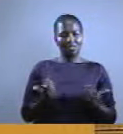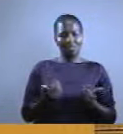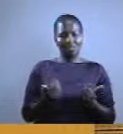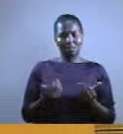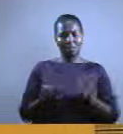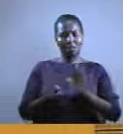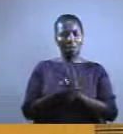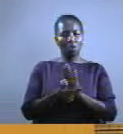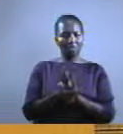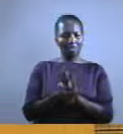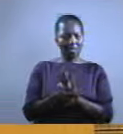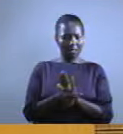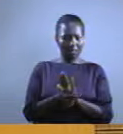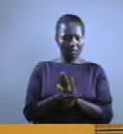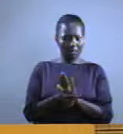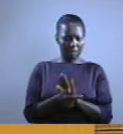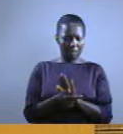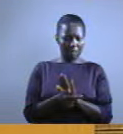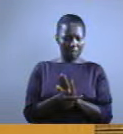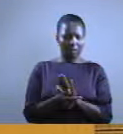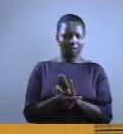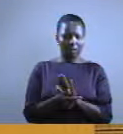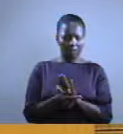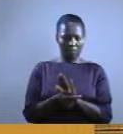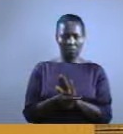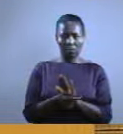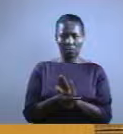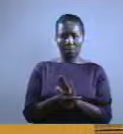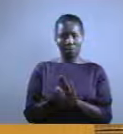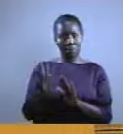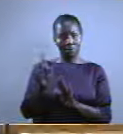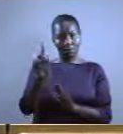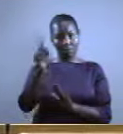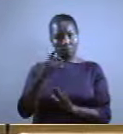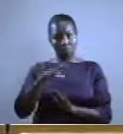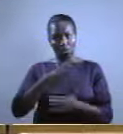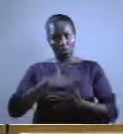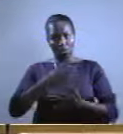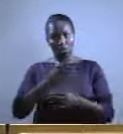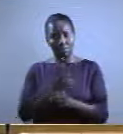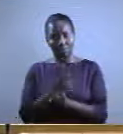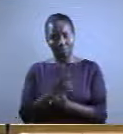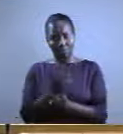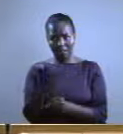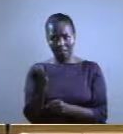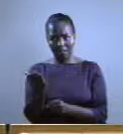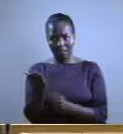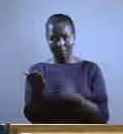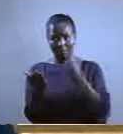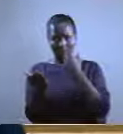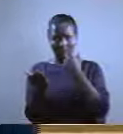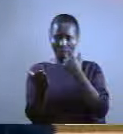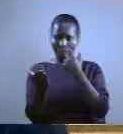Yes, sir. So, Speaker, our member wanted to make a declaration. Oh, you want to make a declaration? Yes, sir. Please,